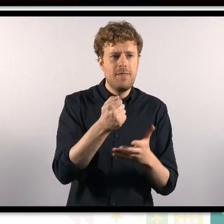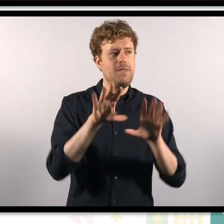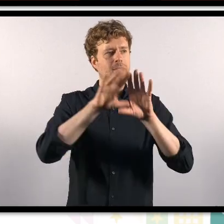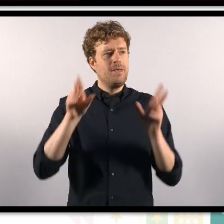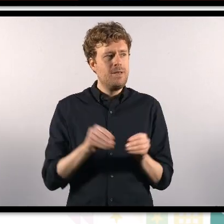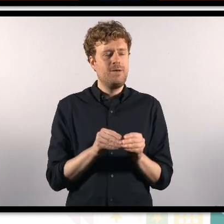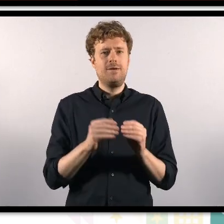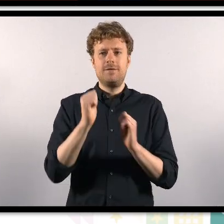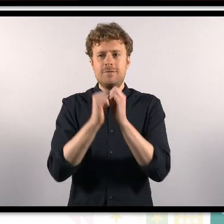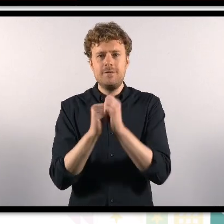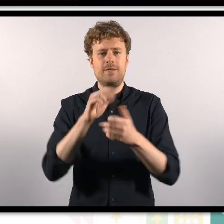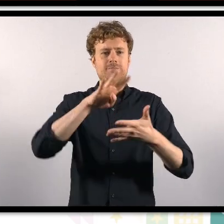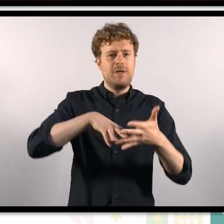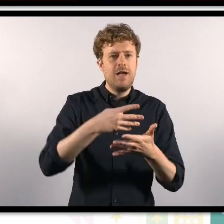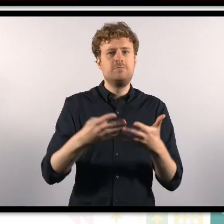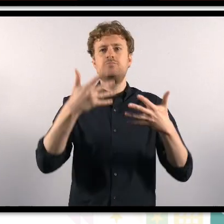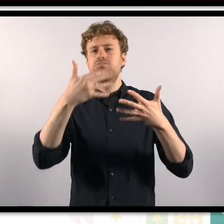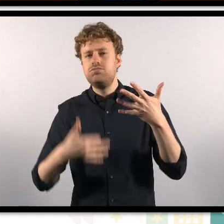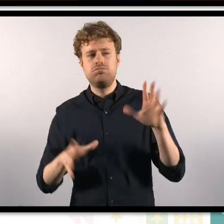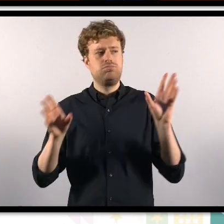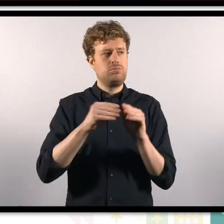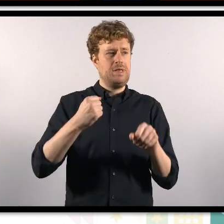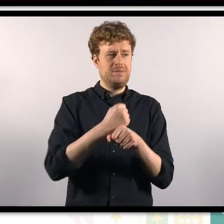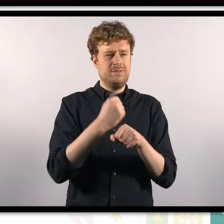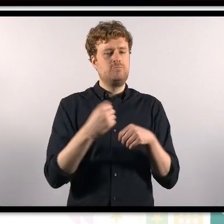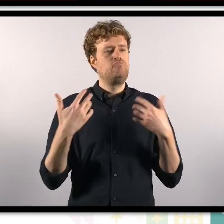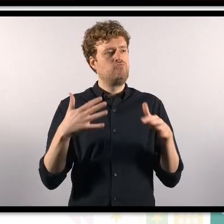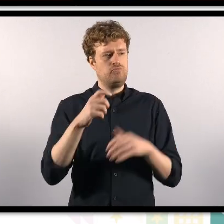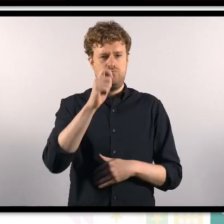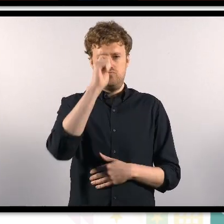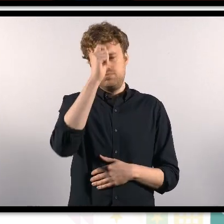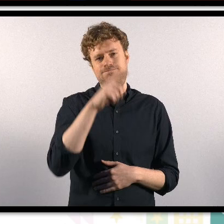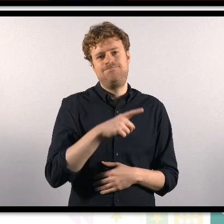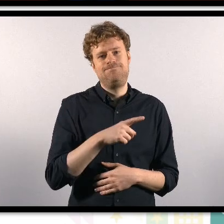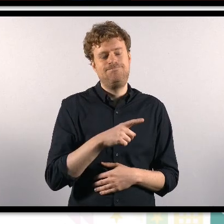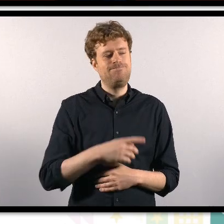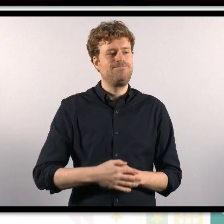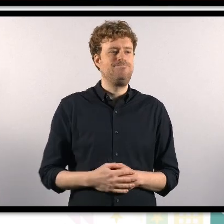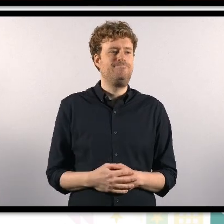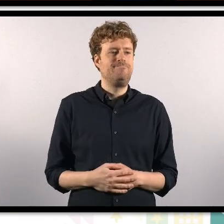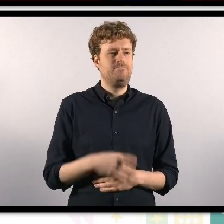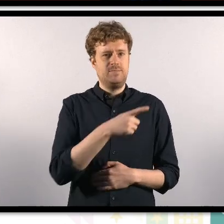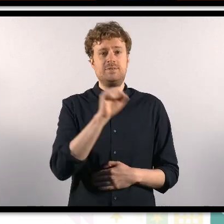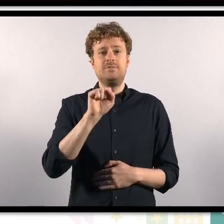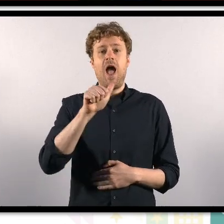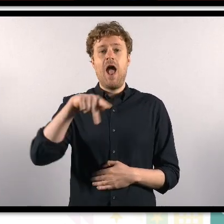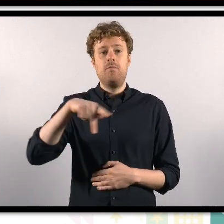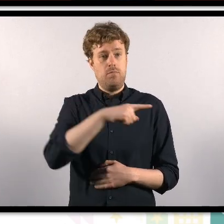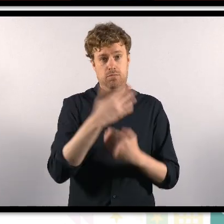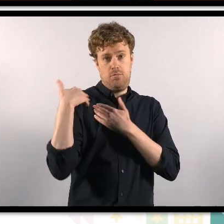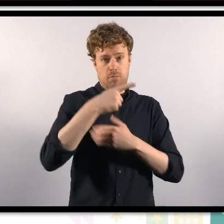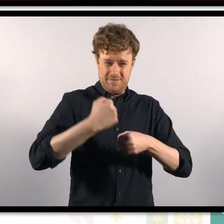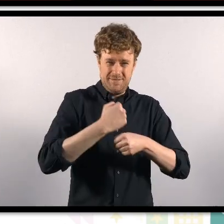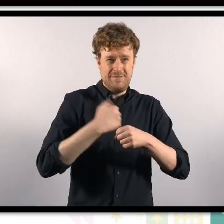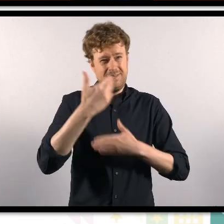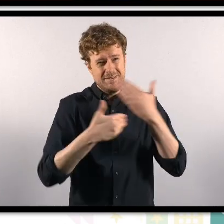to kind of build cloud-native systems that are used across different clouds and regions across the world. So super awesome effort. So I want to kind of